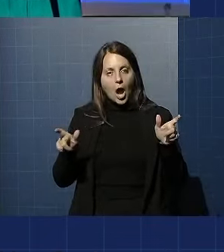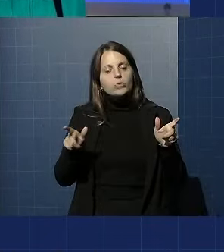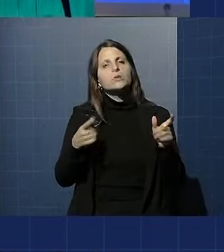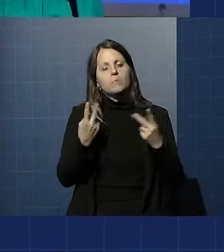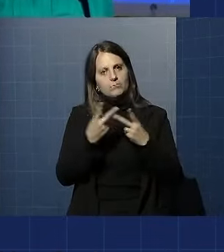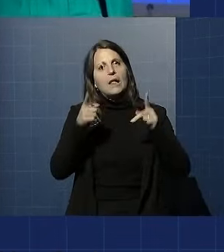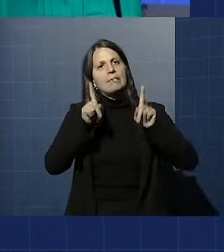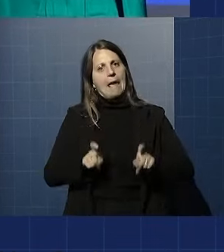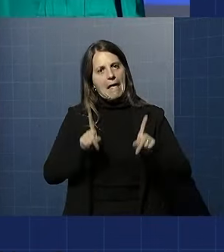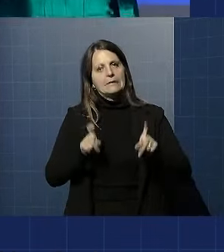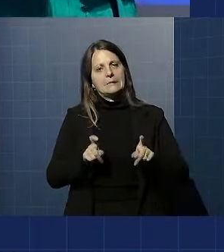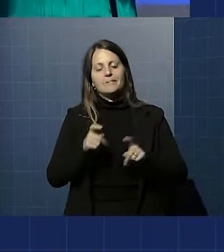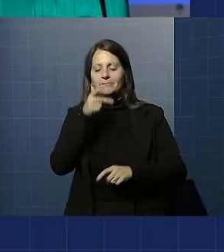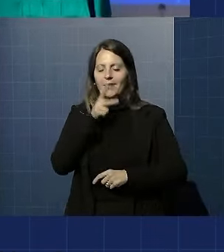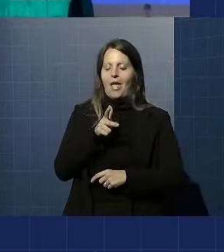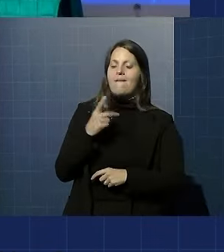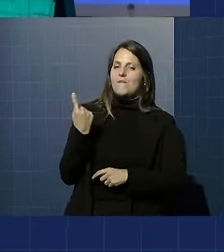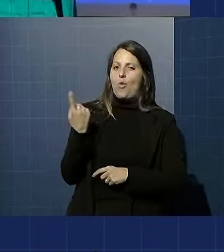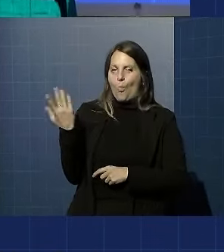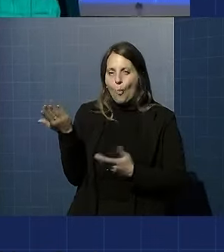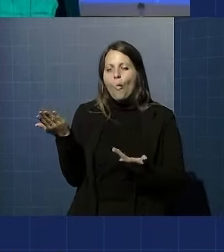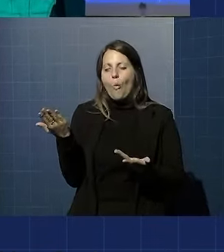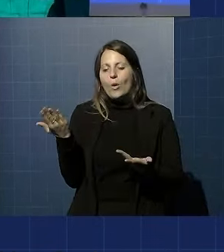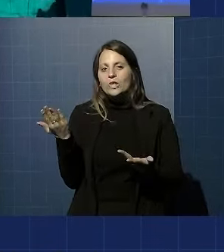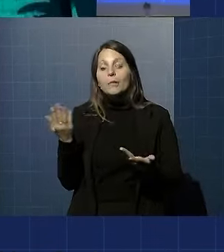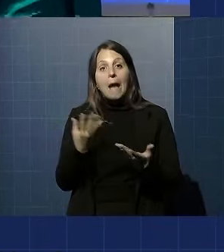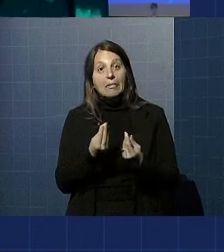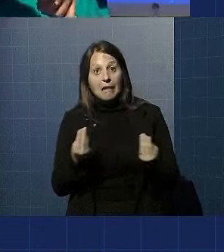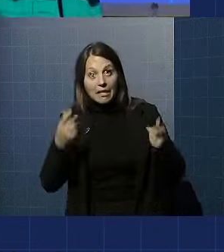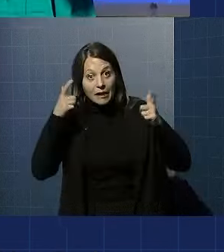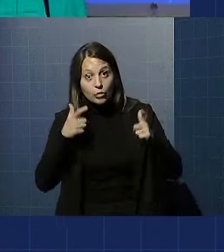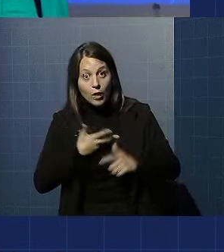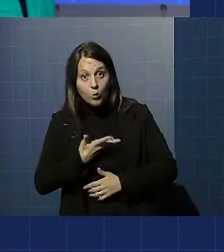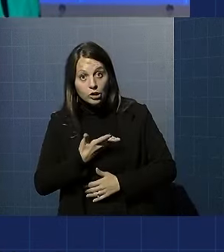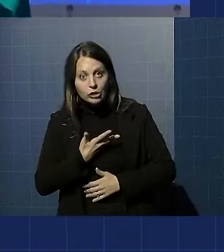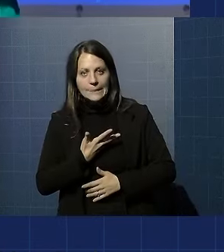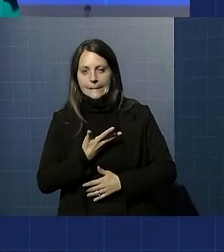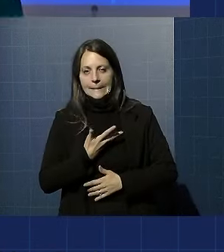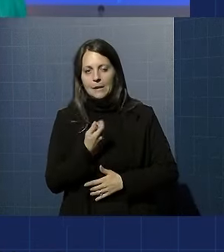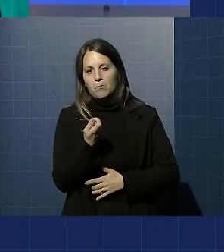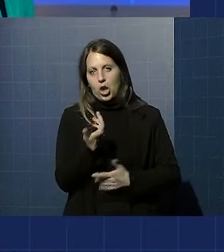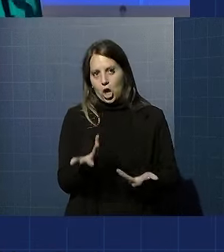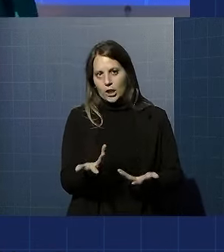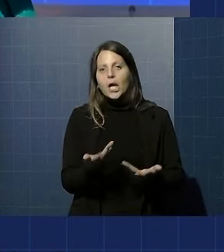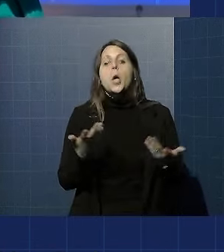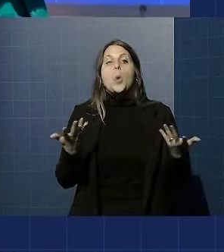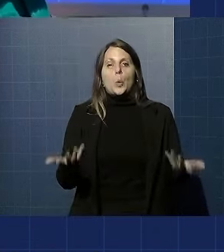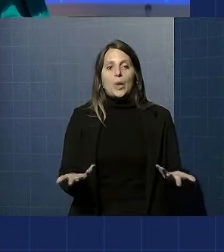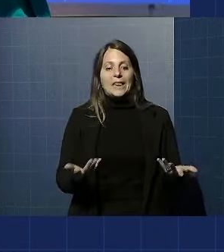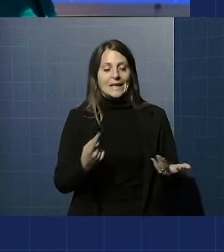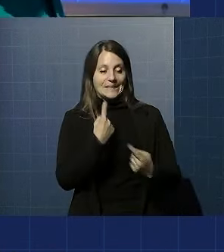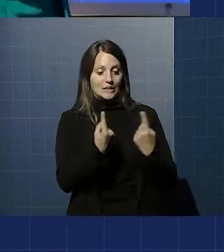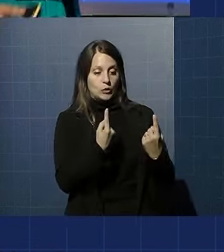we don't always have the ideal science case where we can test a lot of astronauts and then make very strong